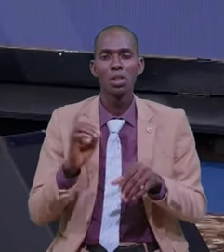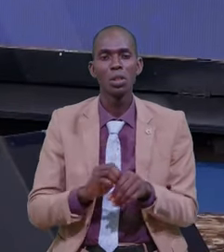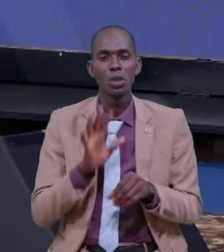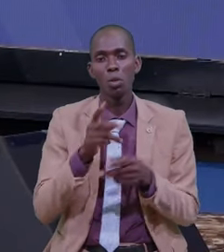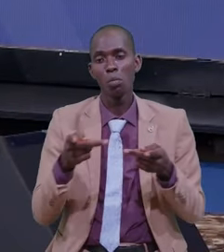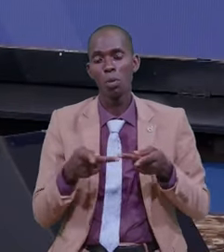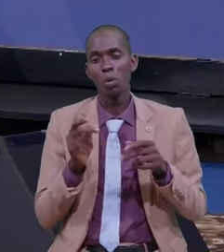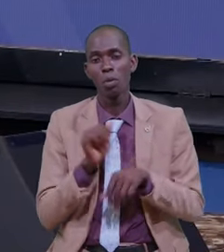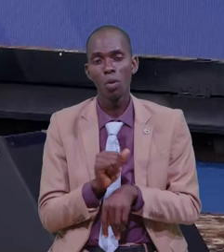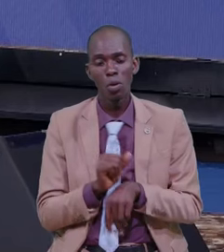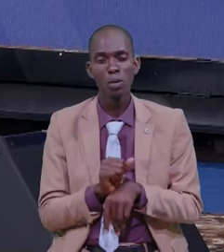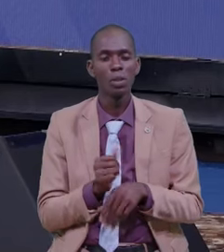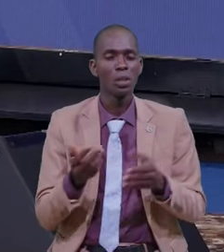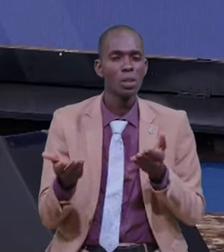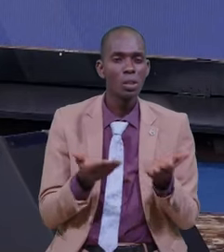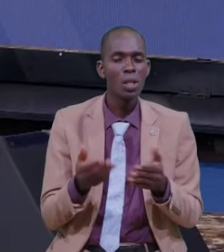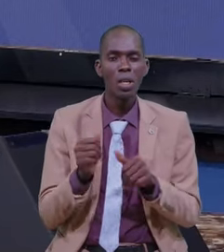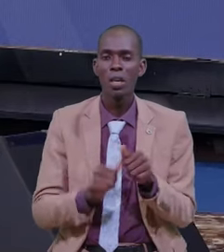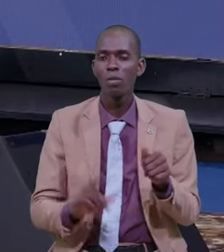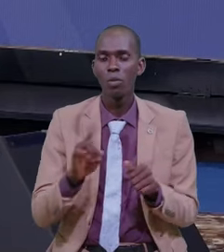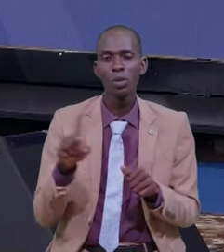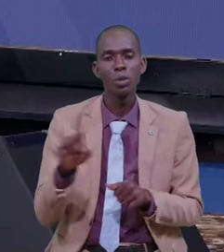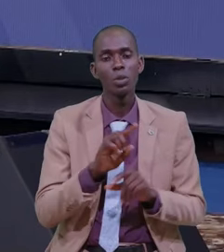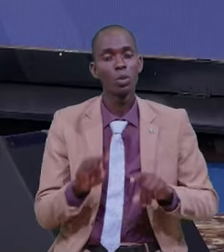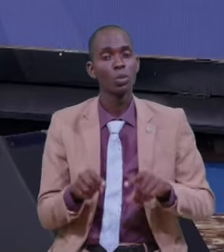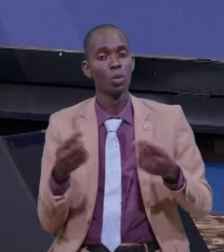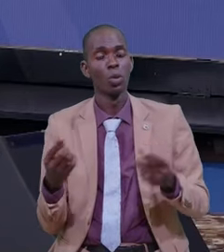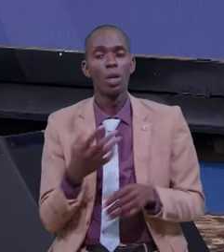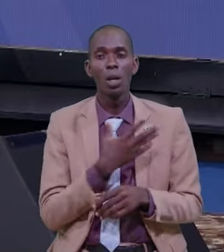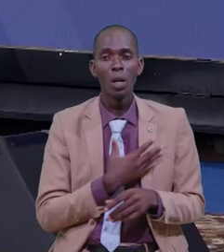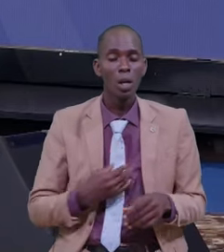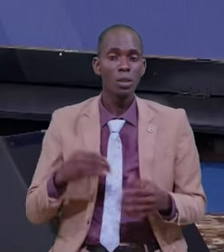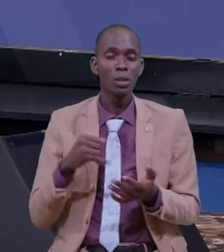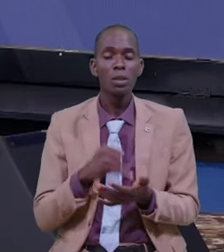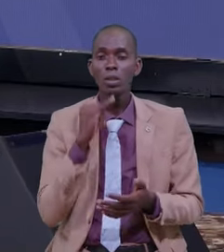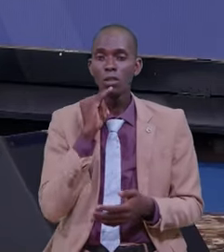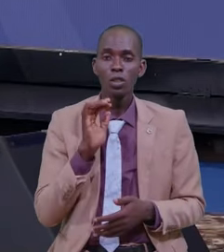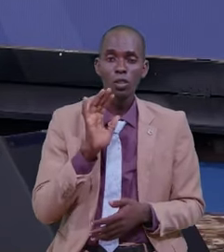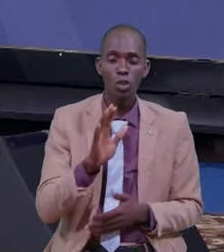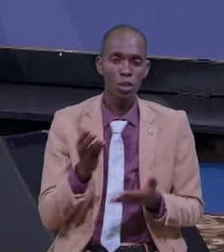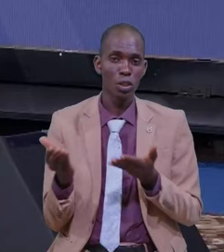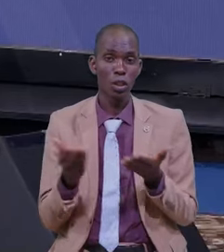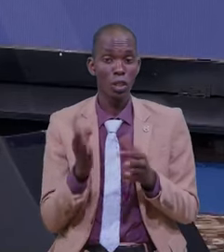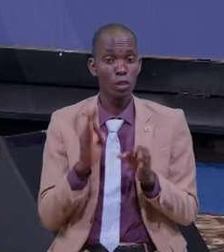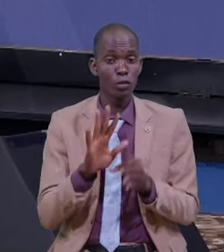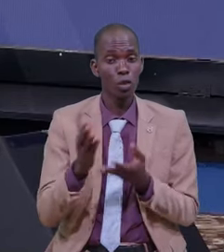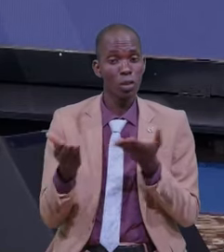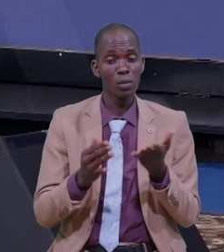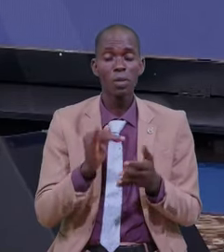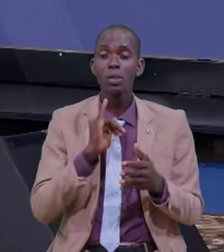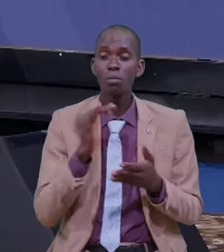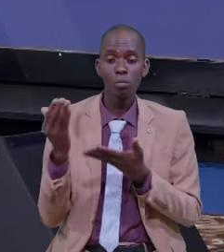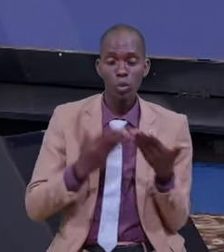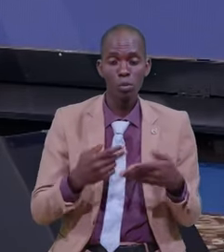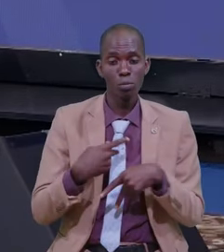work. You render service everywhere you go. And as your service is productive, so you